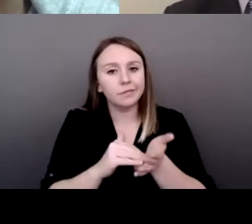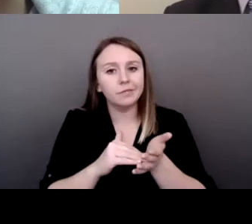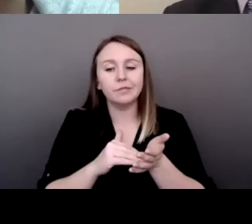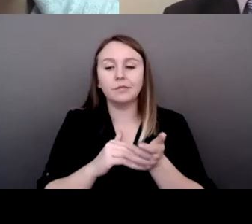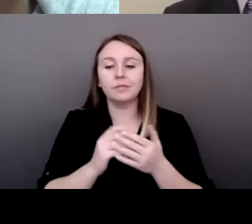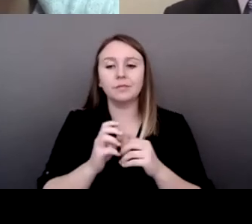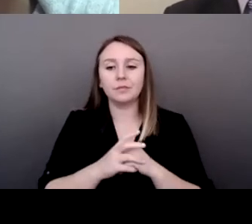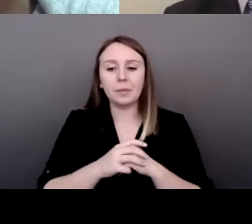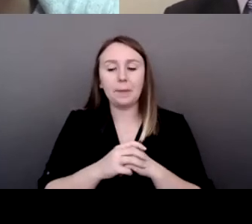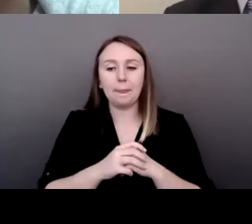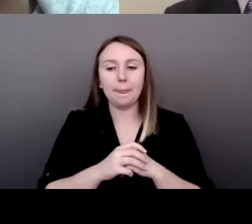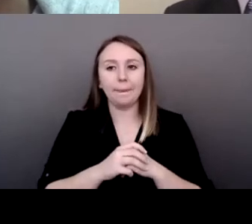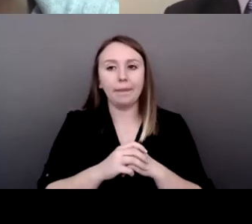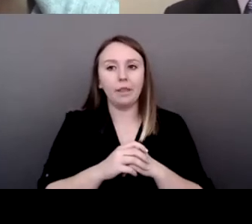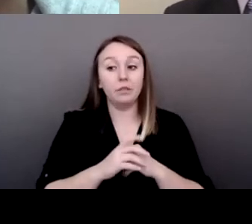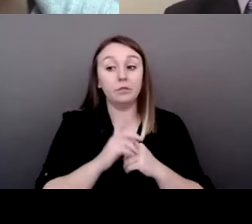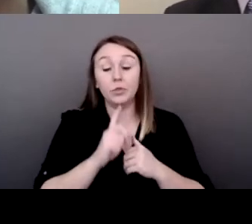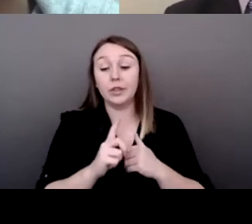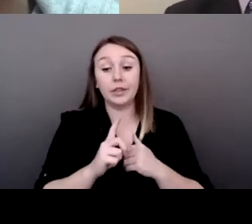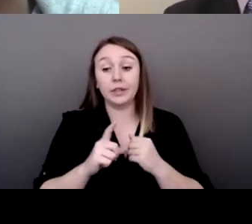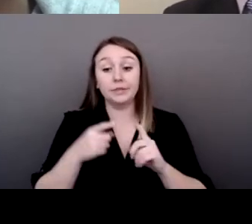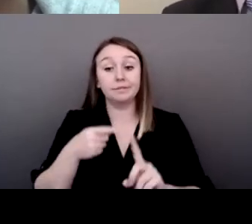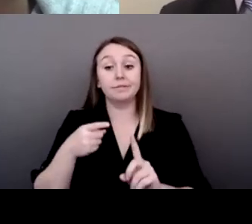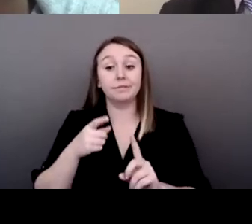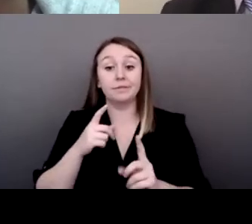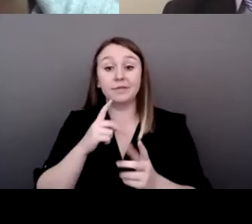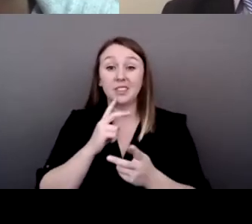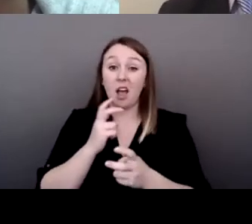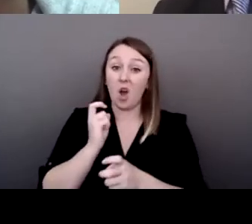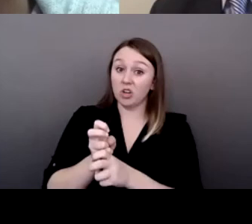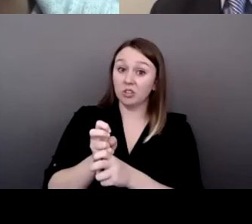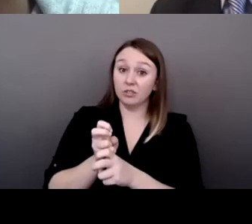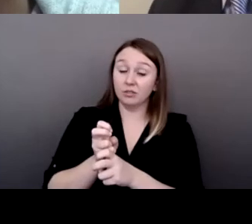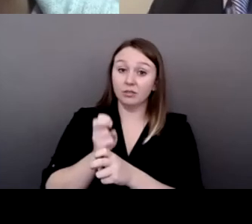it's something, quite frankly, it's hard. It's hard to get